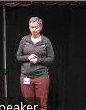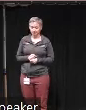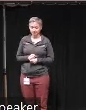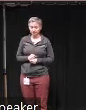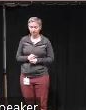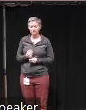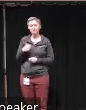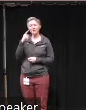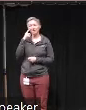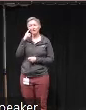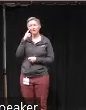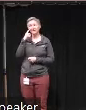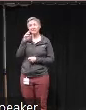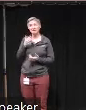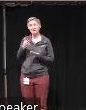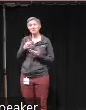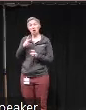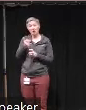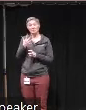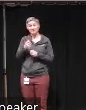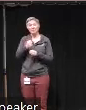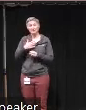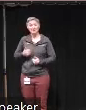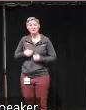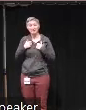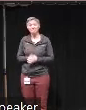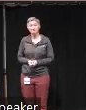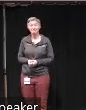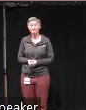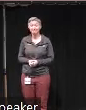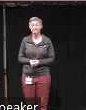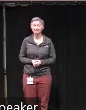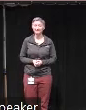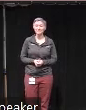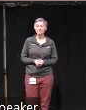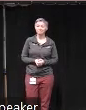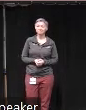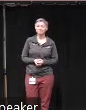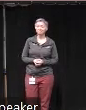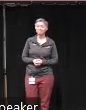was probably the hardest 5 years of my life in many ways.